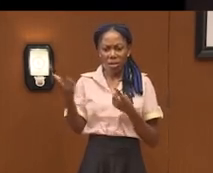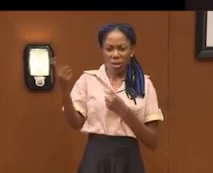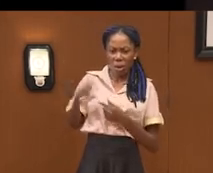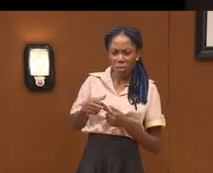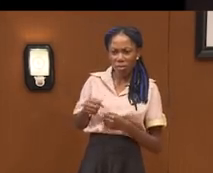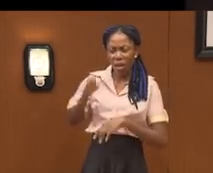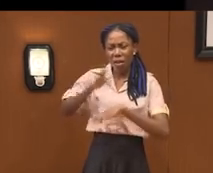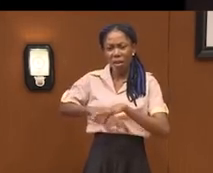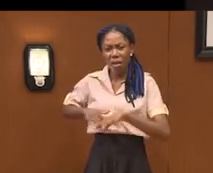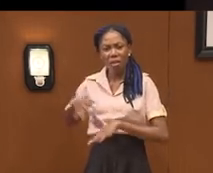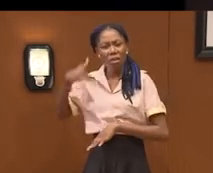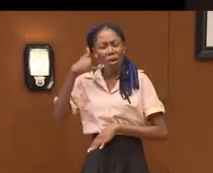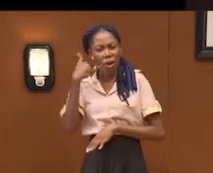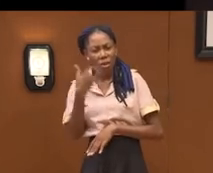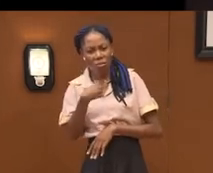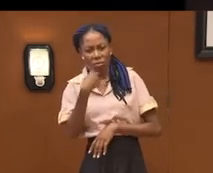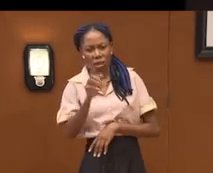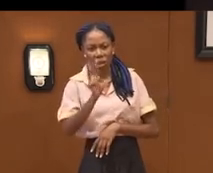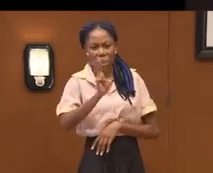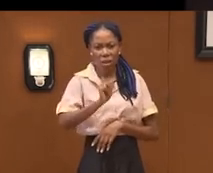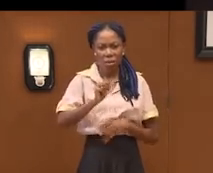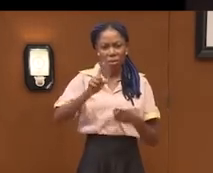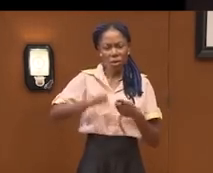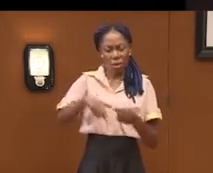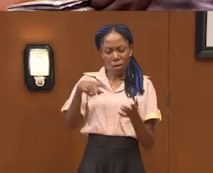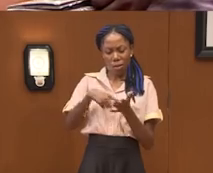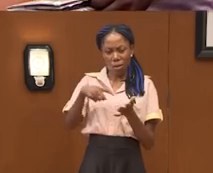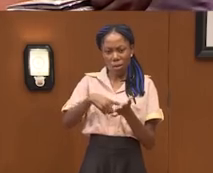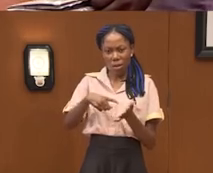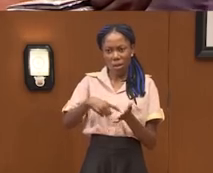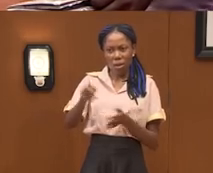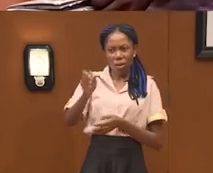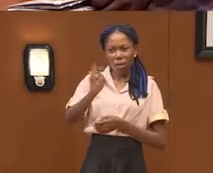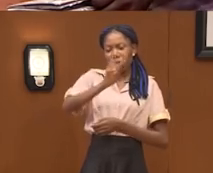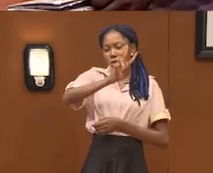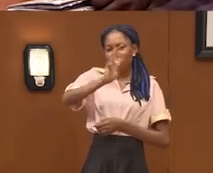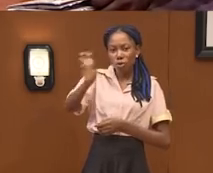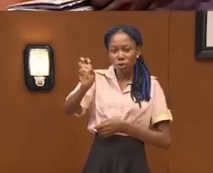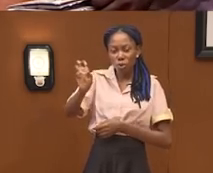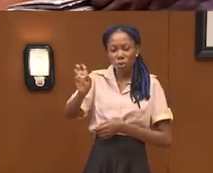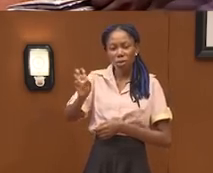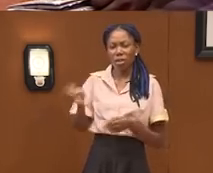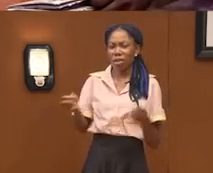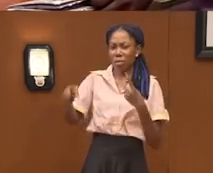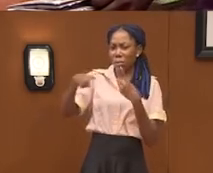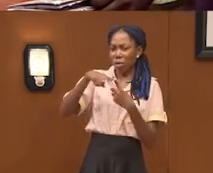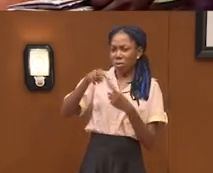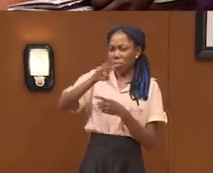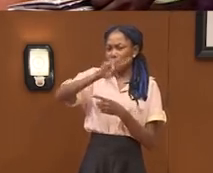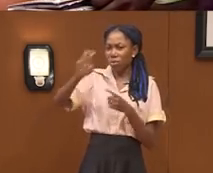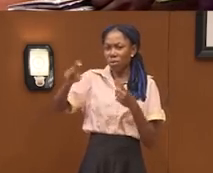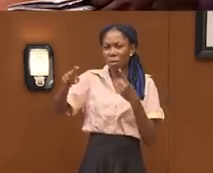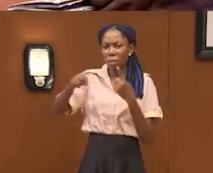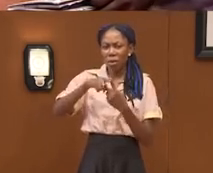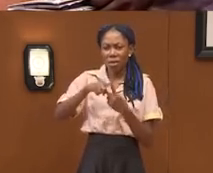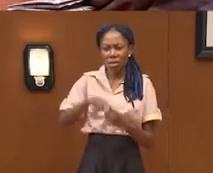to come, because he was owing them close to 300,000. How much? 200, another 200 is something that I was owing them.